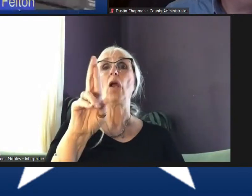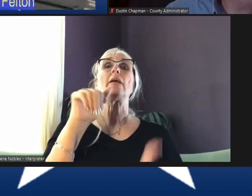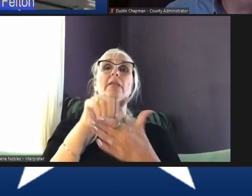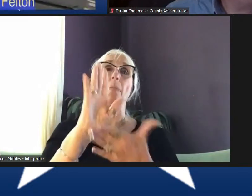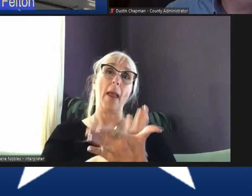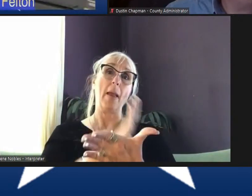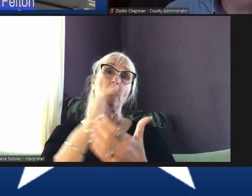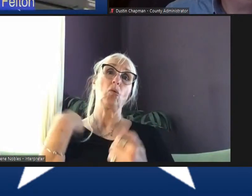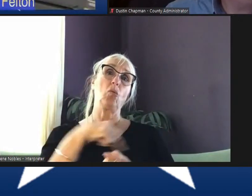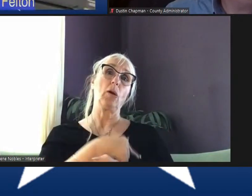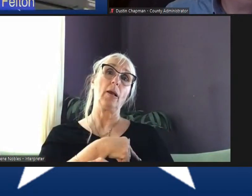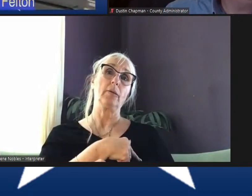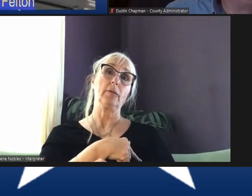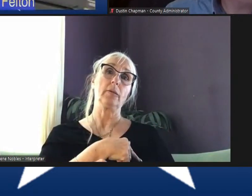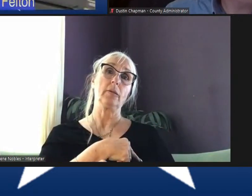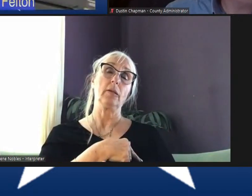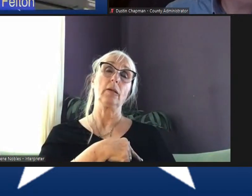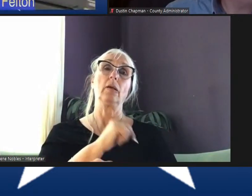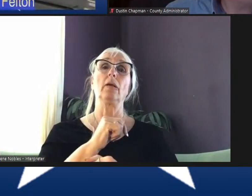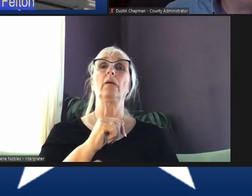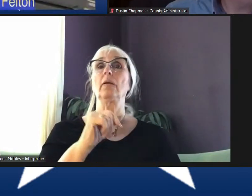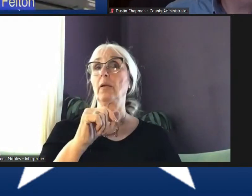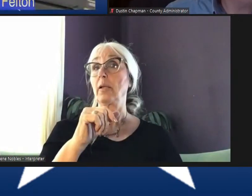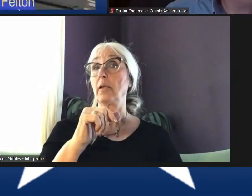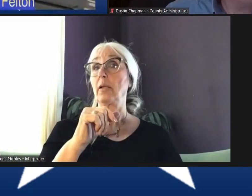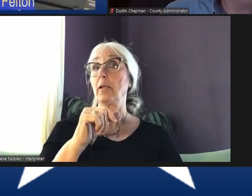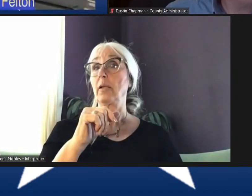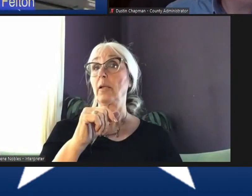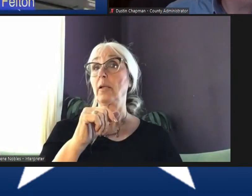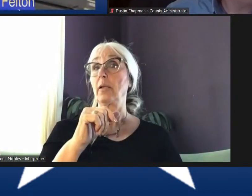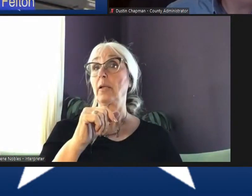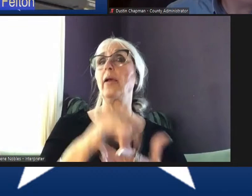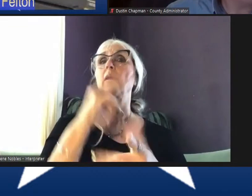that. Correct. Okay. Correct. All right.